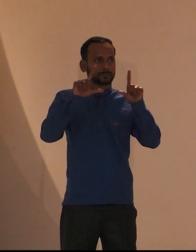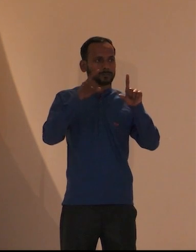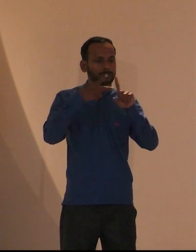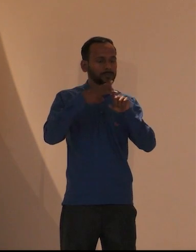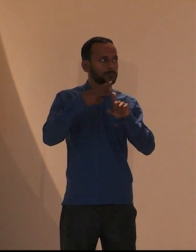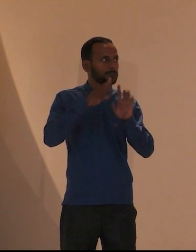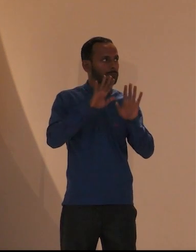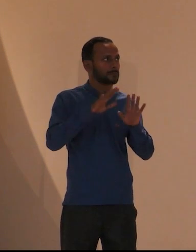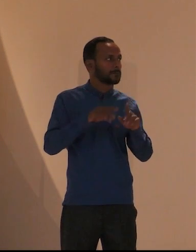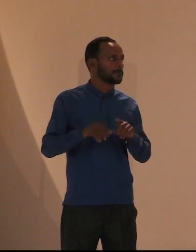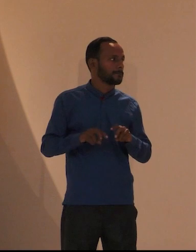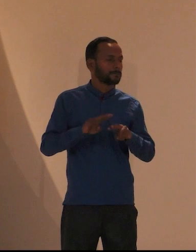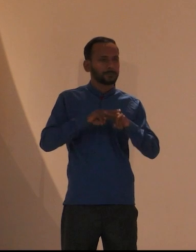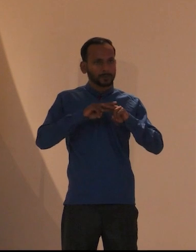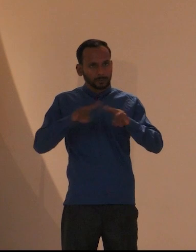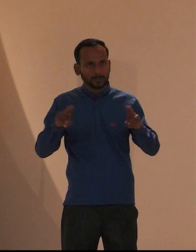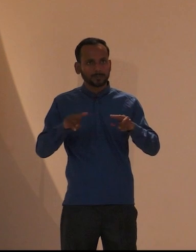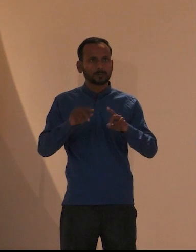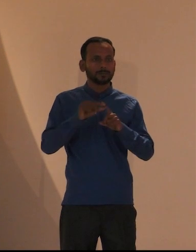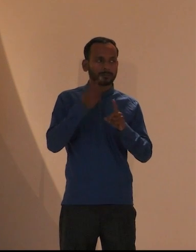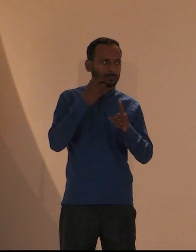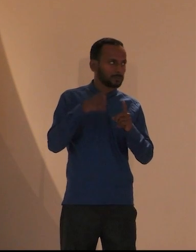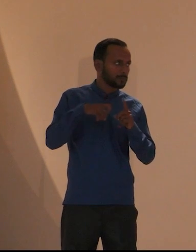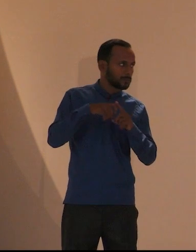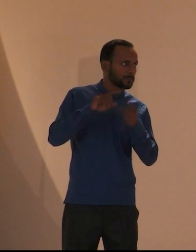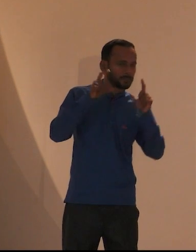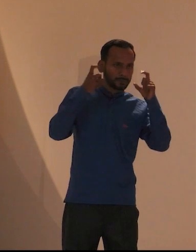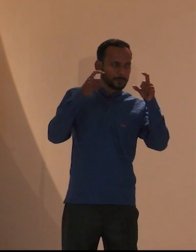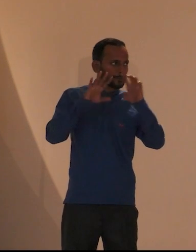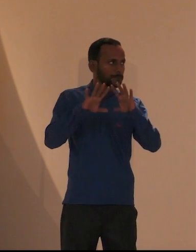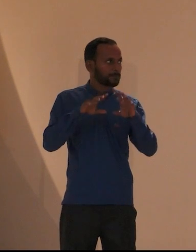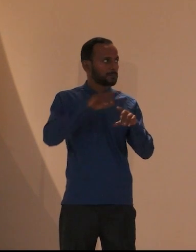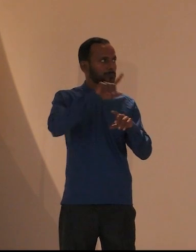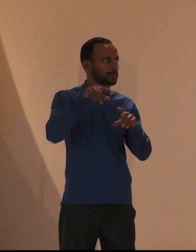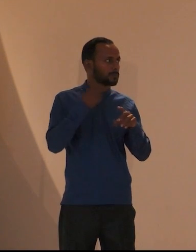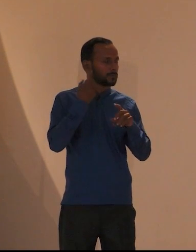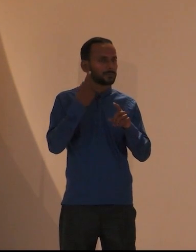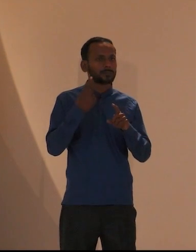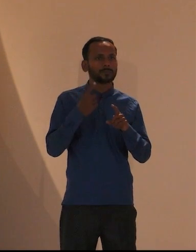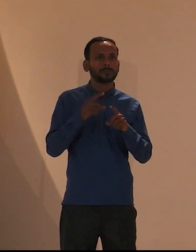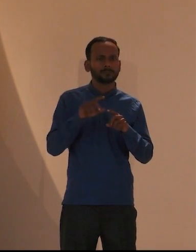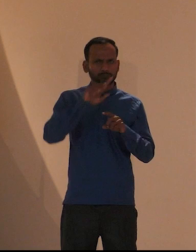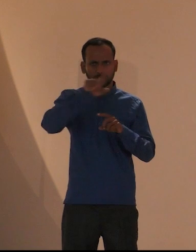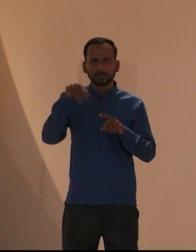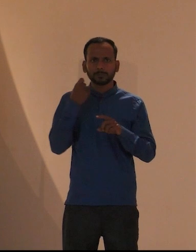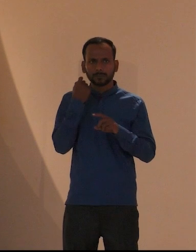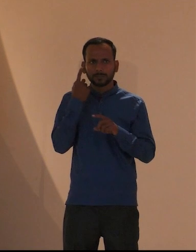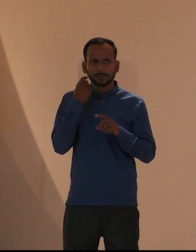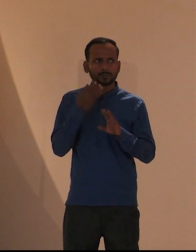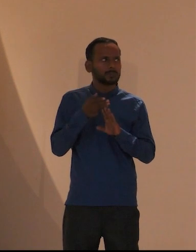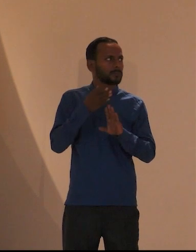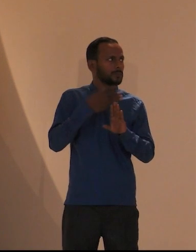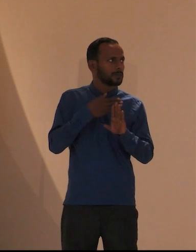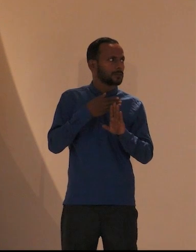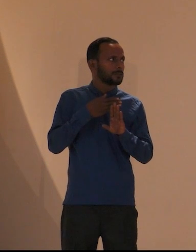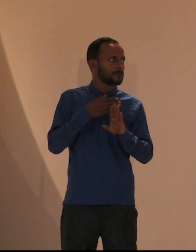This is a pulpit in a church. Just to help you understand, a pulpit was a space that was used in the past by the